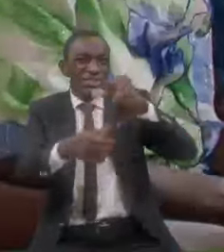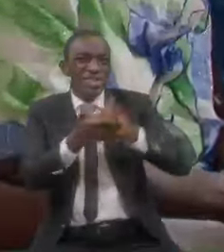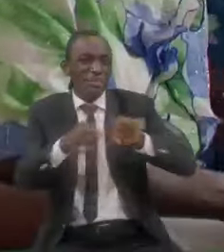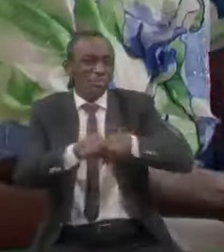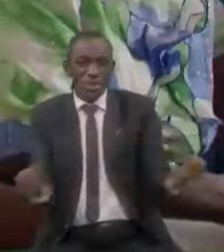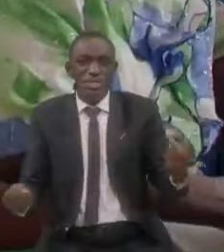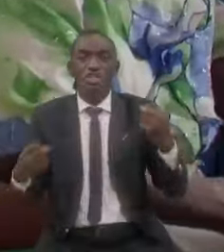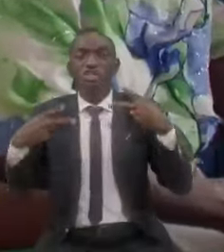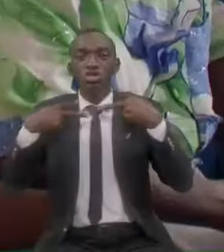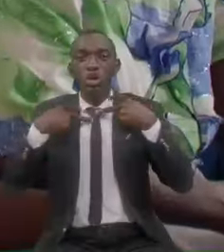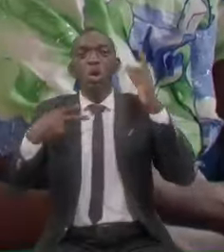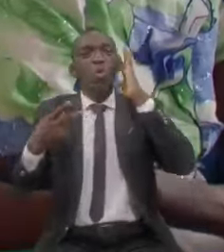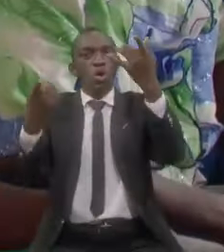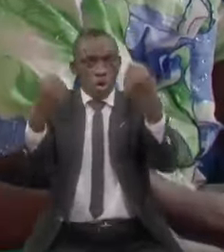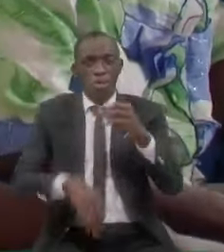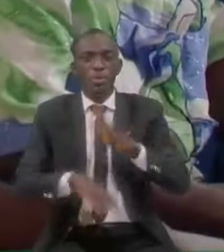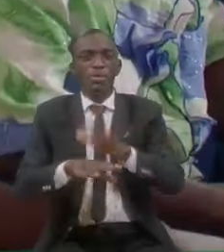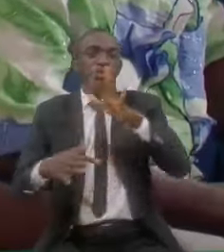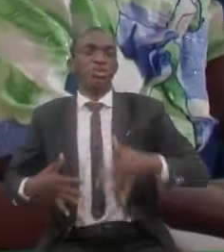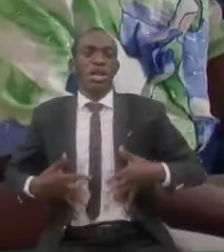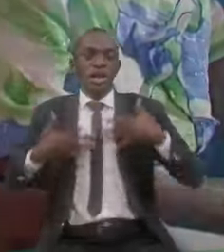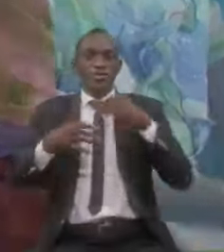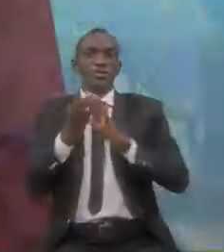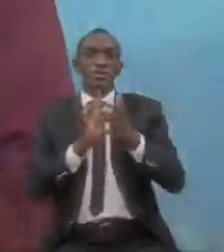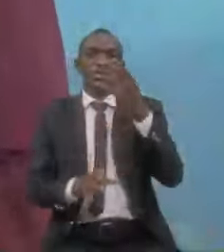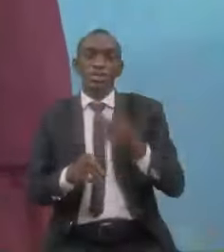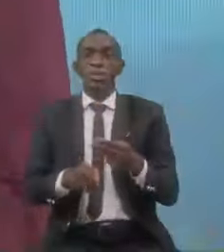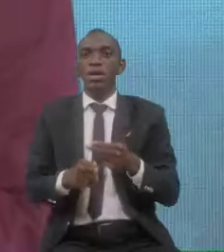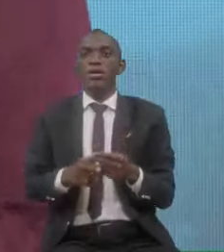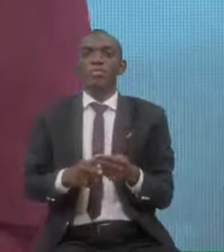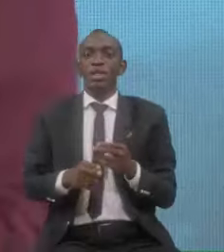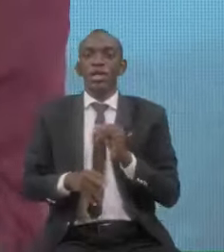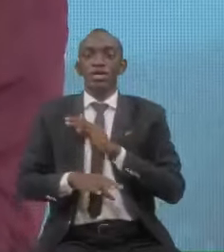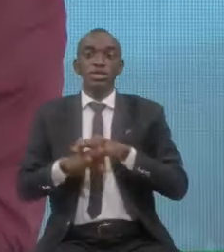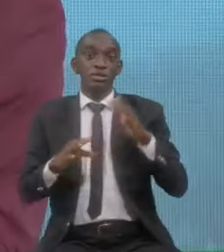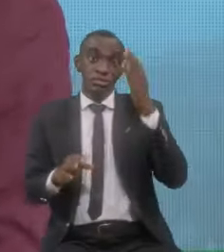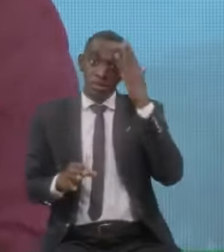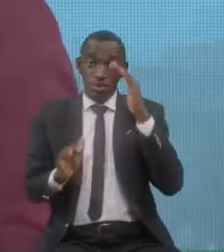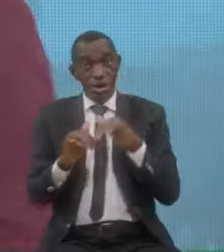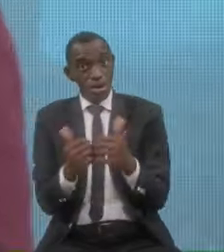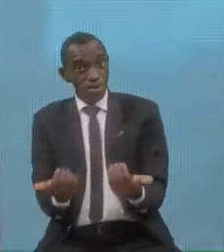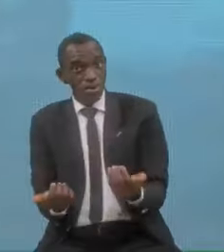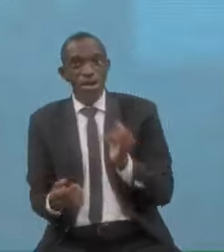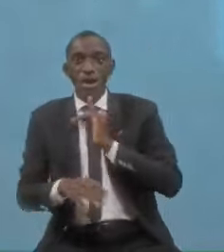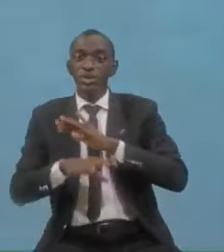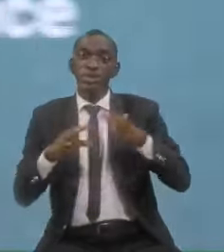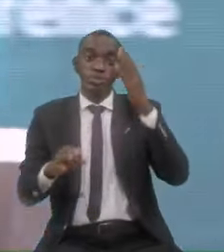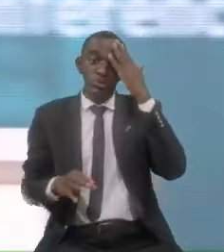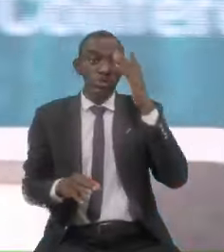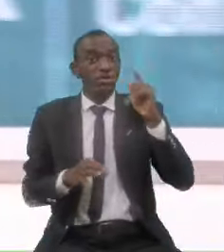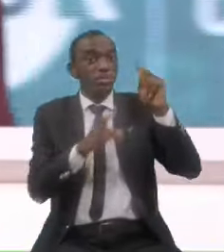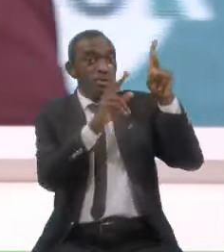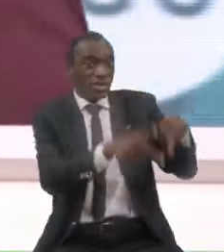life. I don't know how. I don't know who. Whatever it